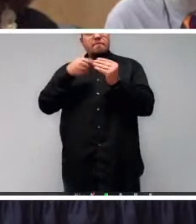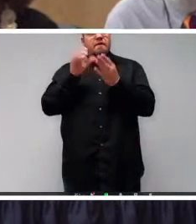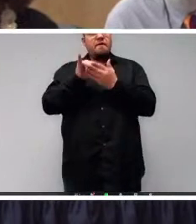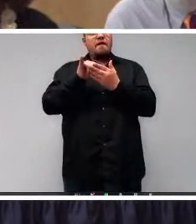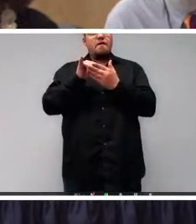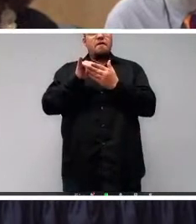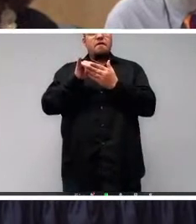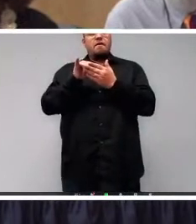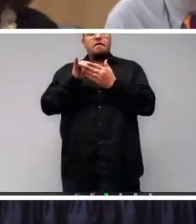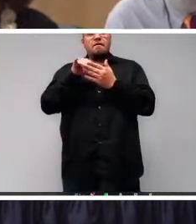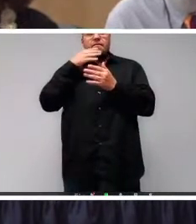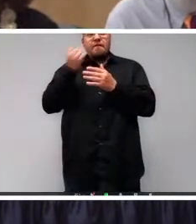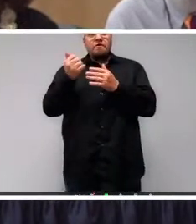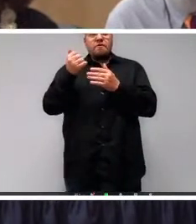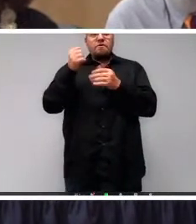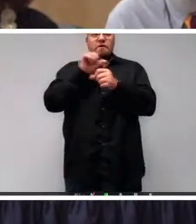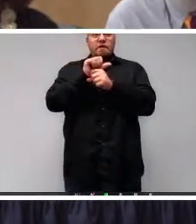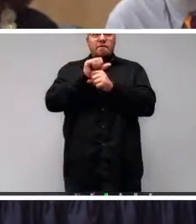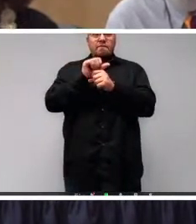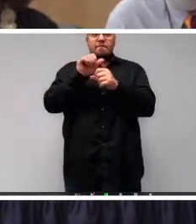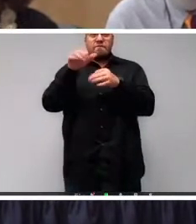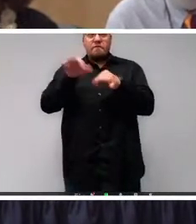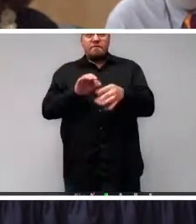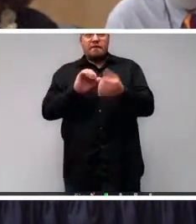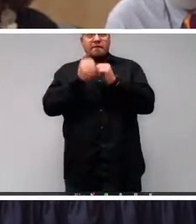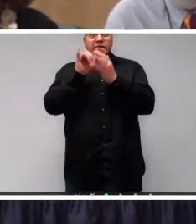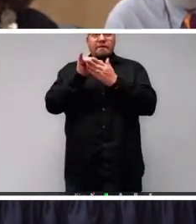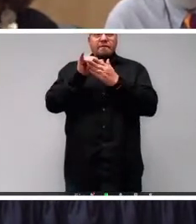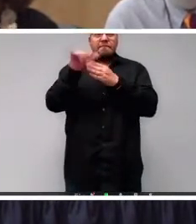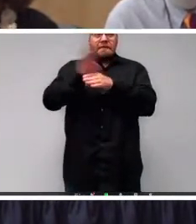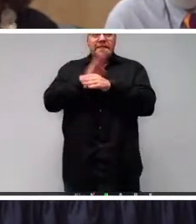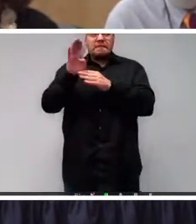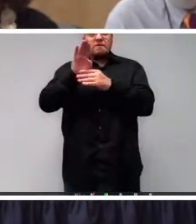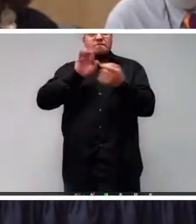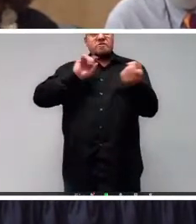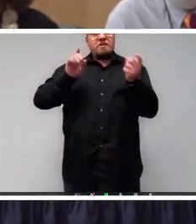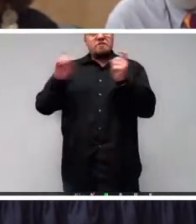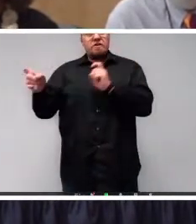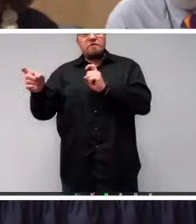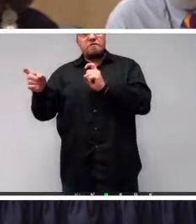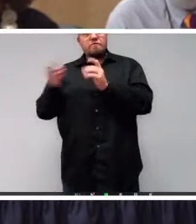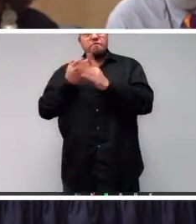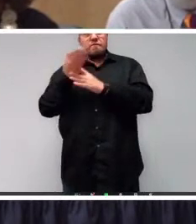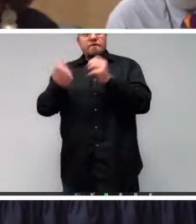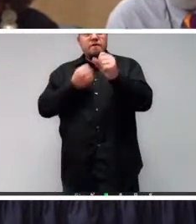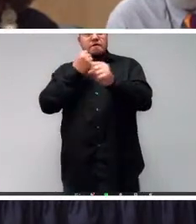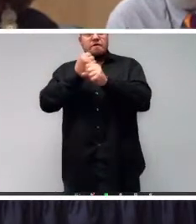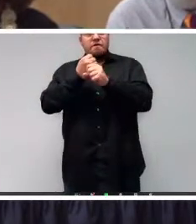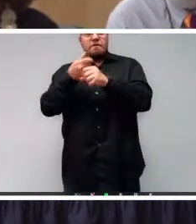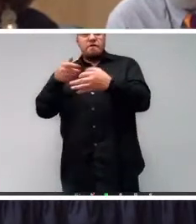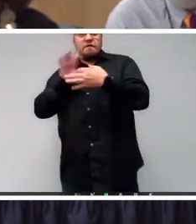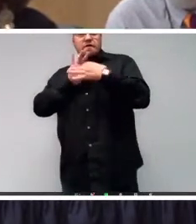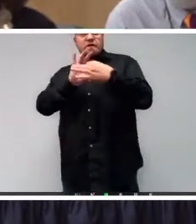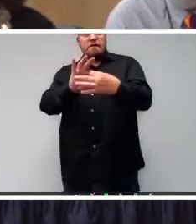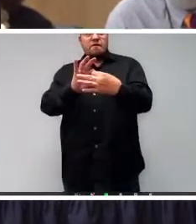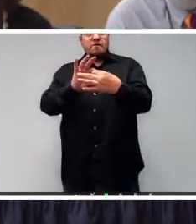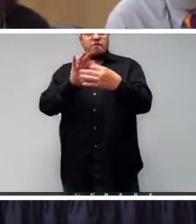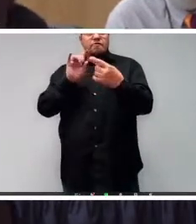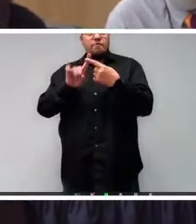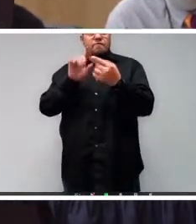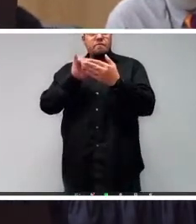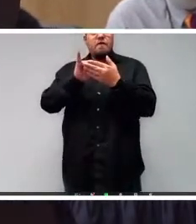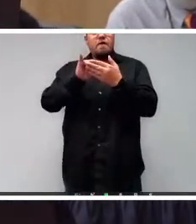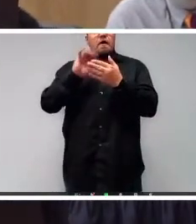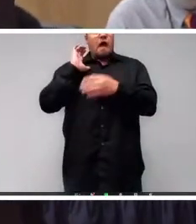job of describing how the entities have shifted over the years, still connected to the parent organization, which is